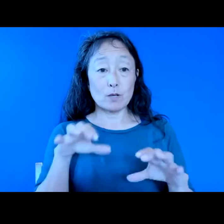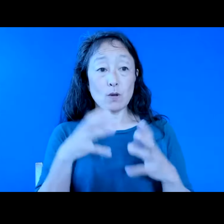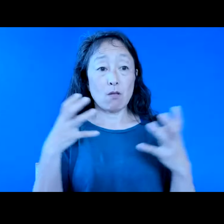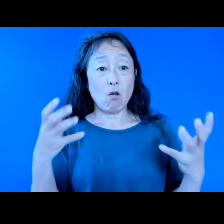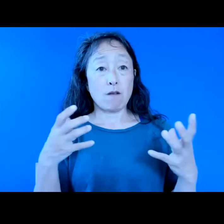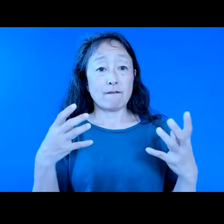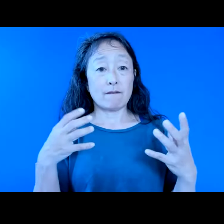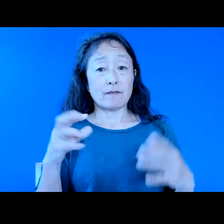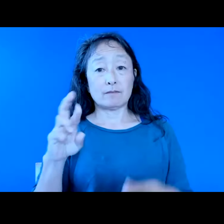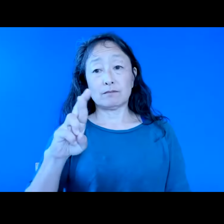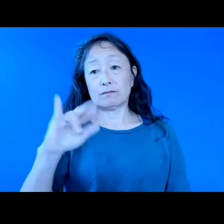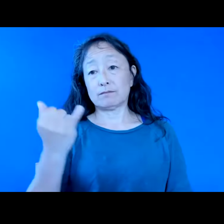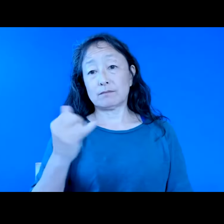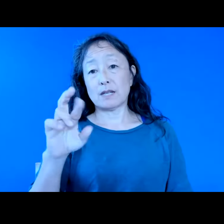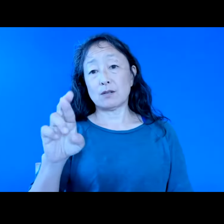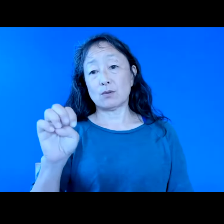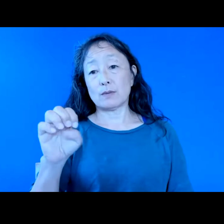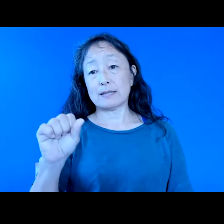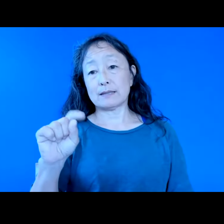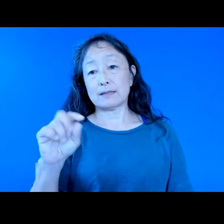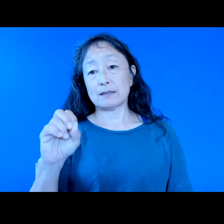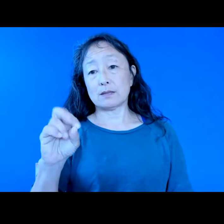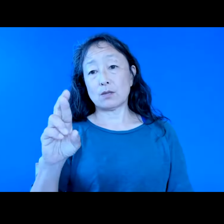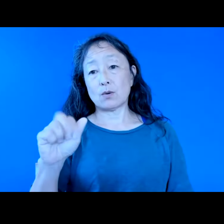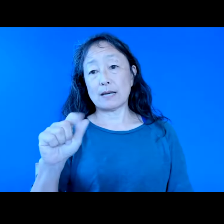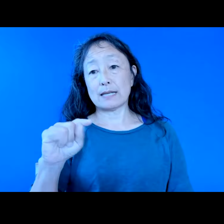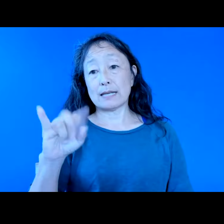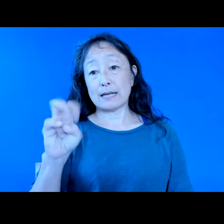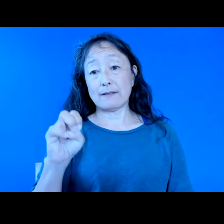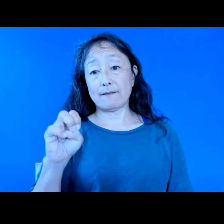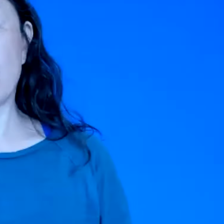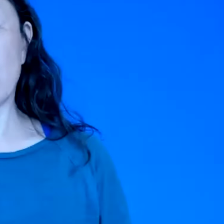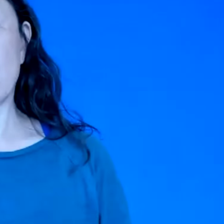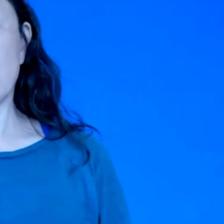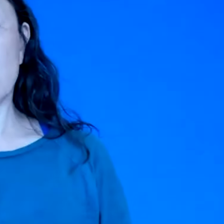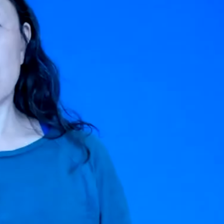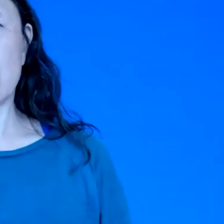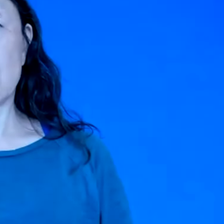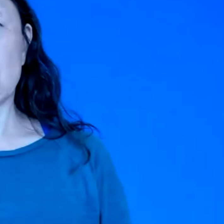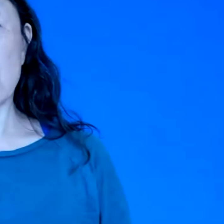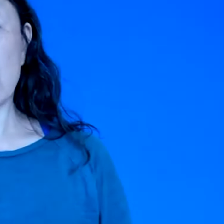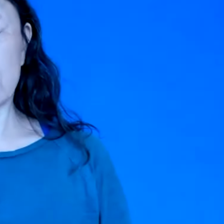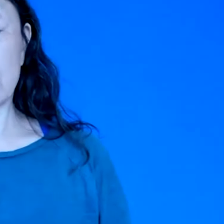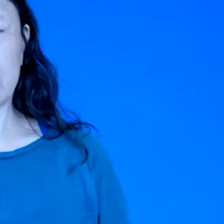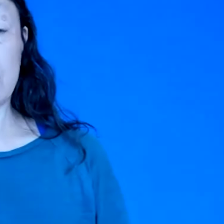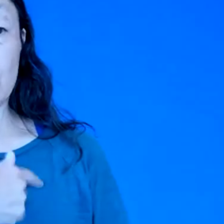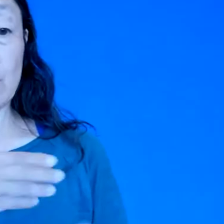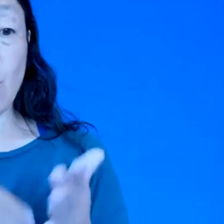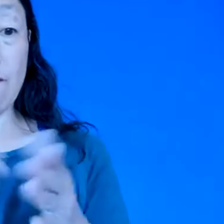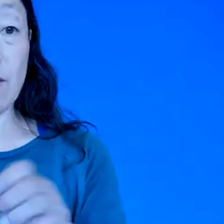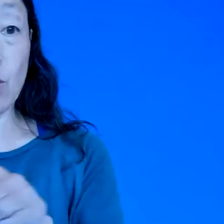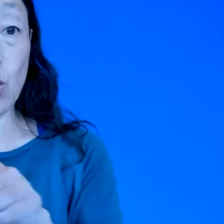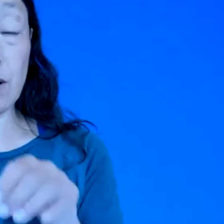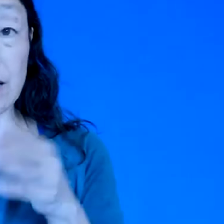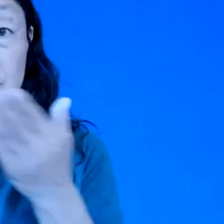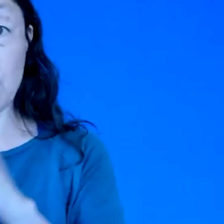restorative justice. So we often work in communities where folks do not